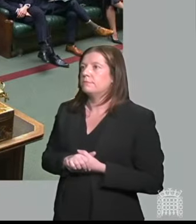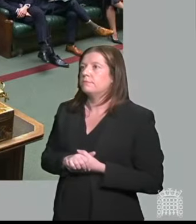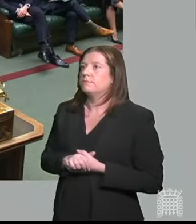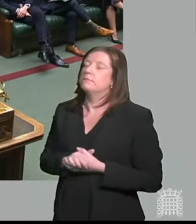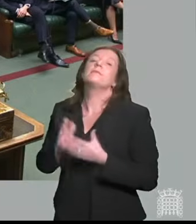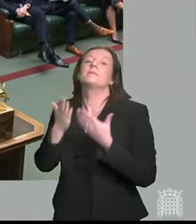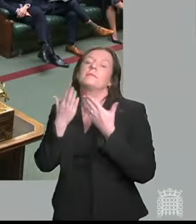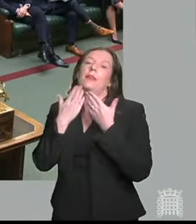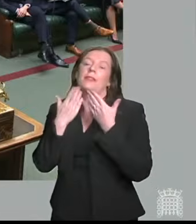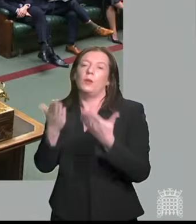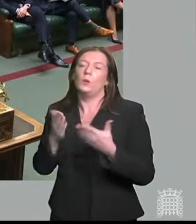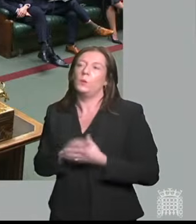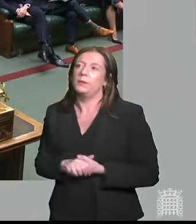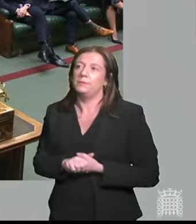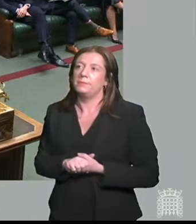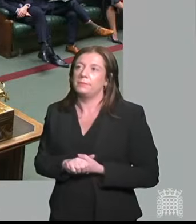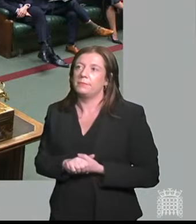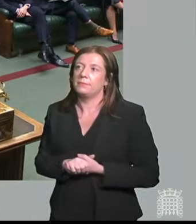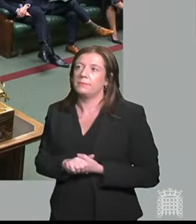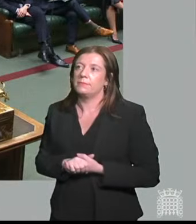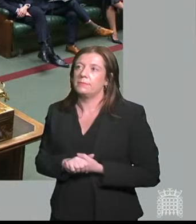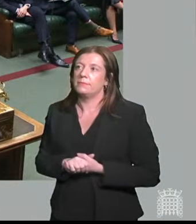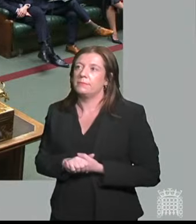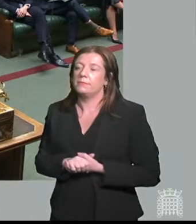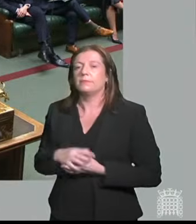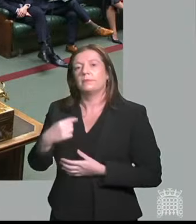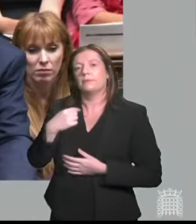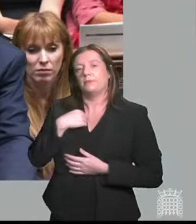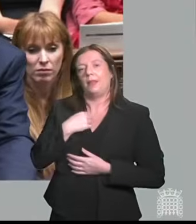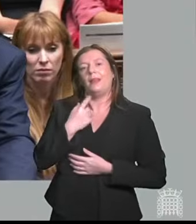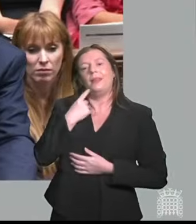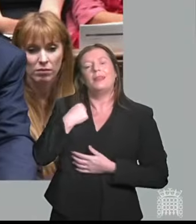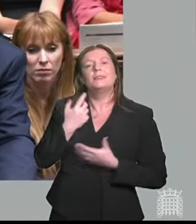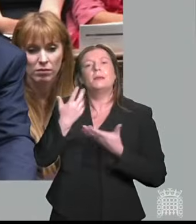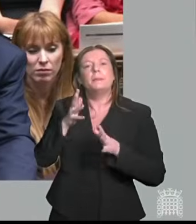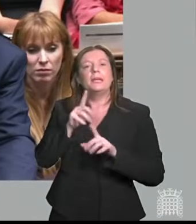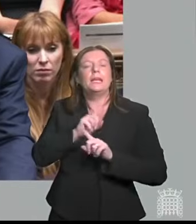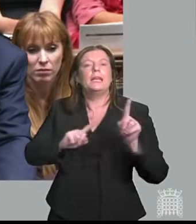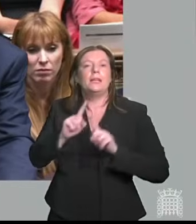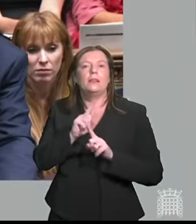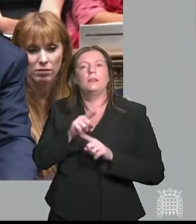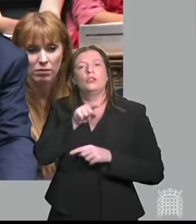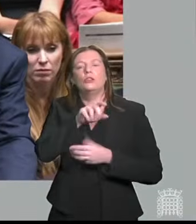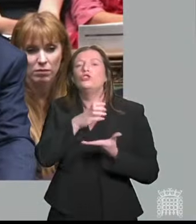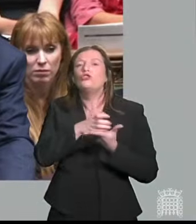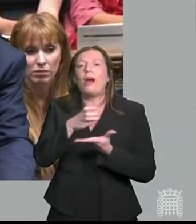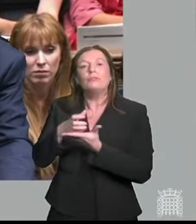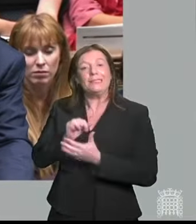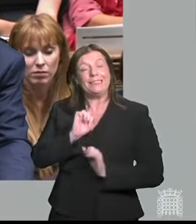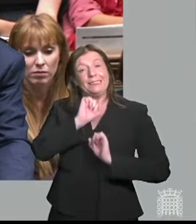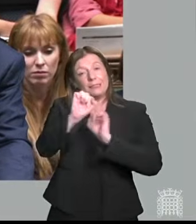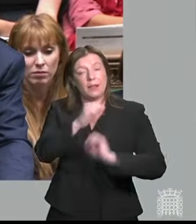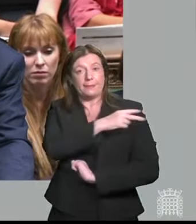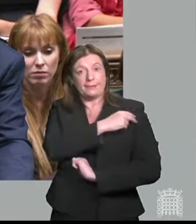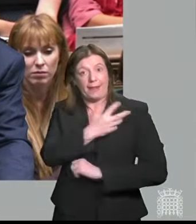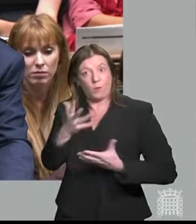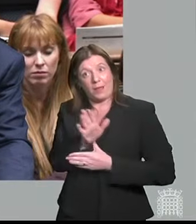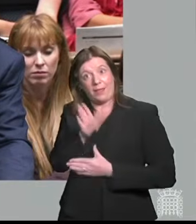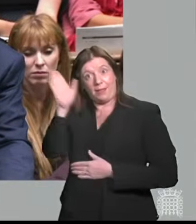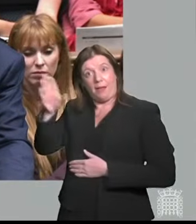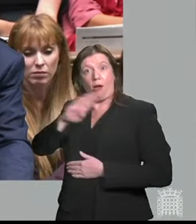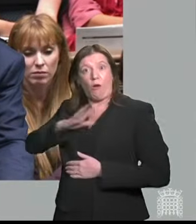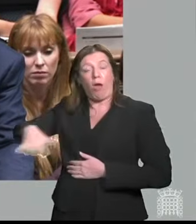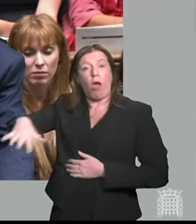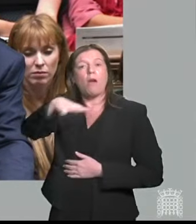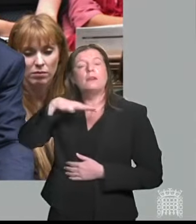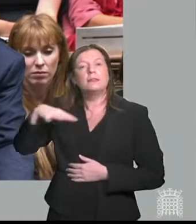Thank you, Mr. Speaker. Yesterday, I also met charities with staff working in Gaza and heard